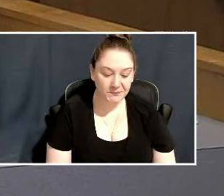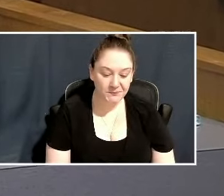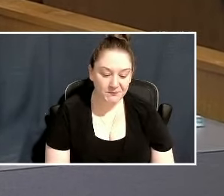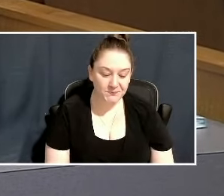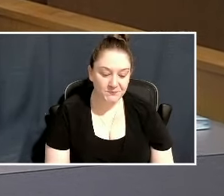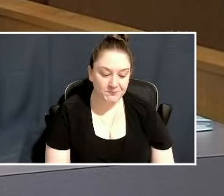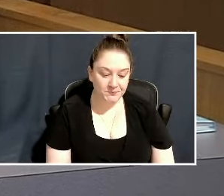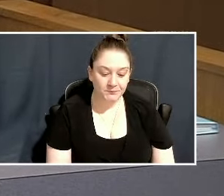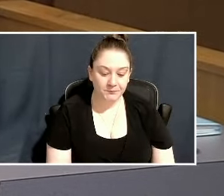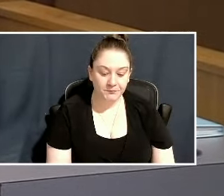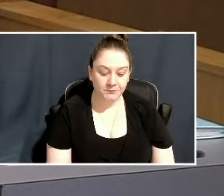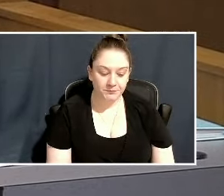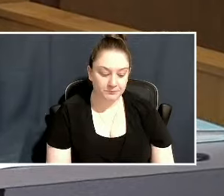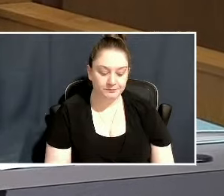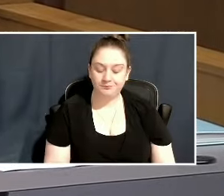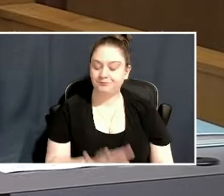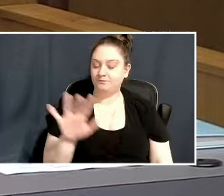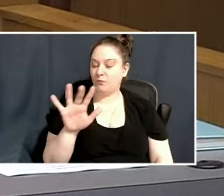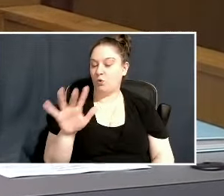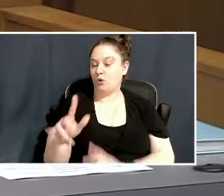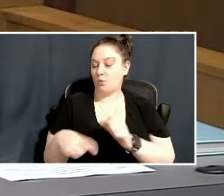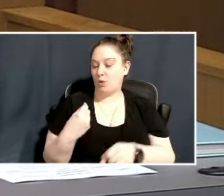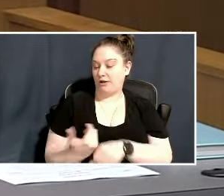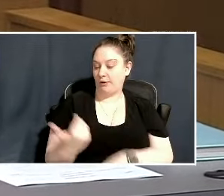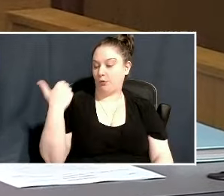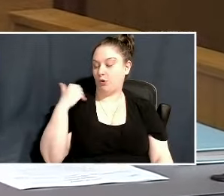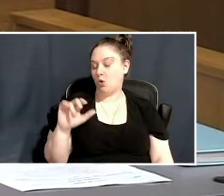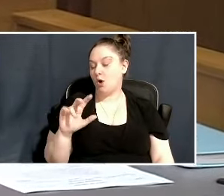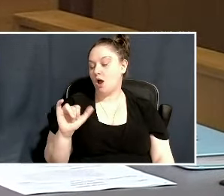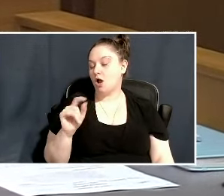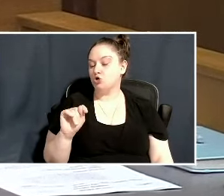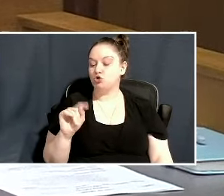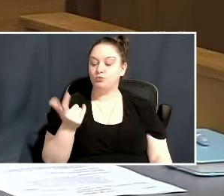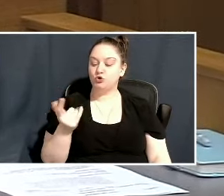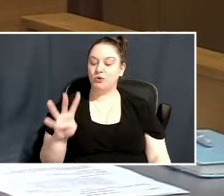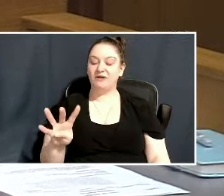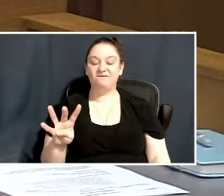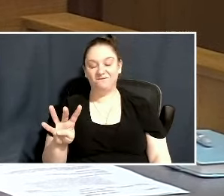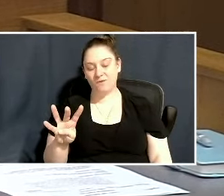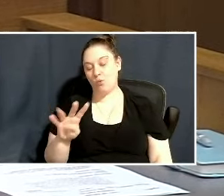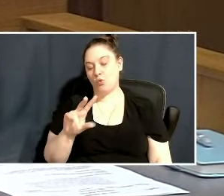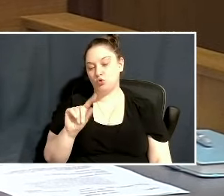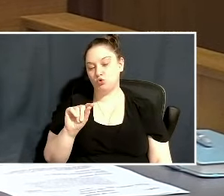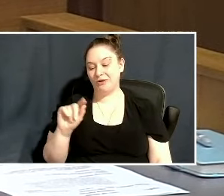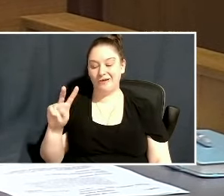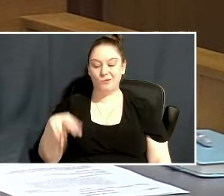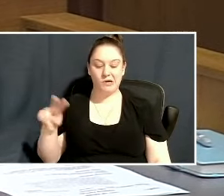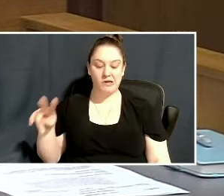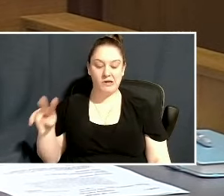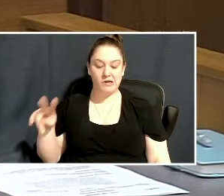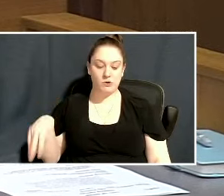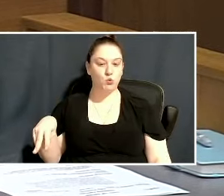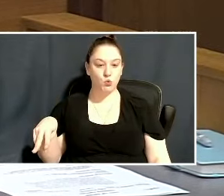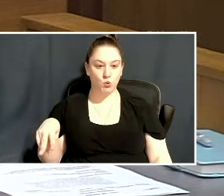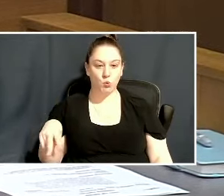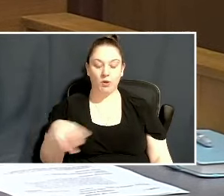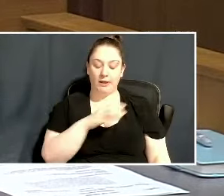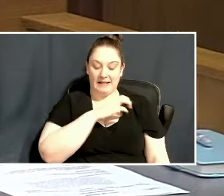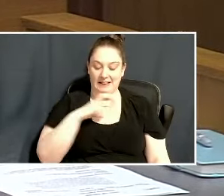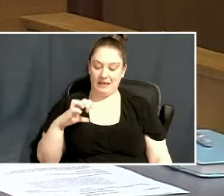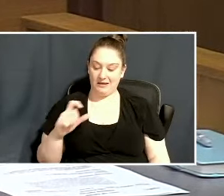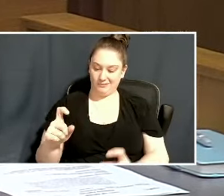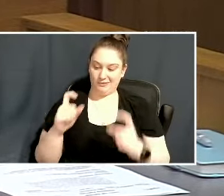Just about a year ago, on October 24th, 2022, the council tasked us with a clear